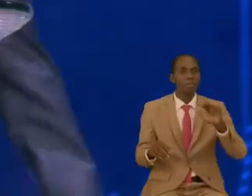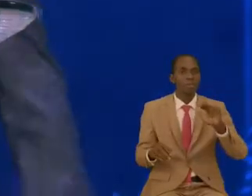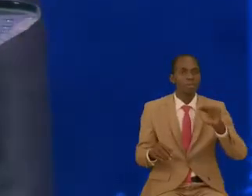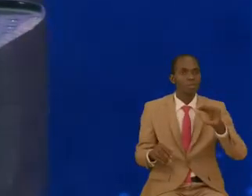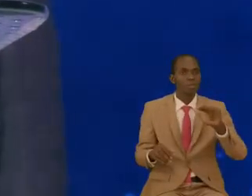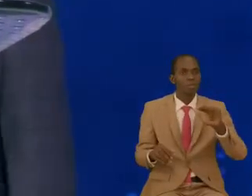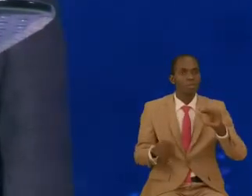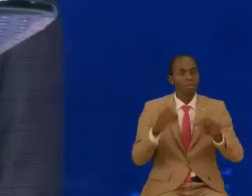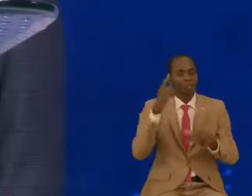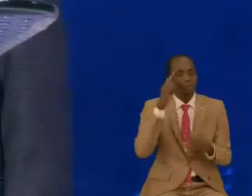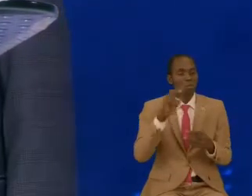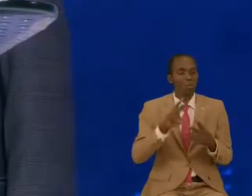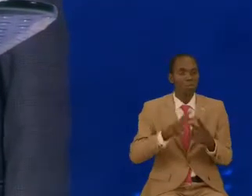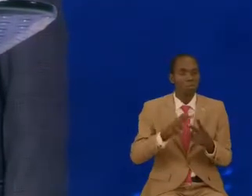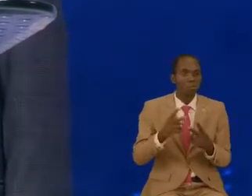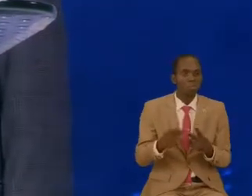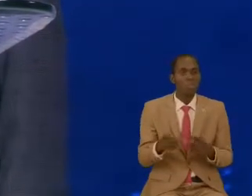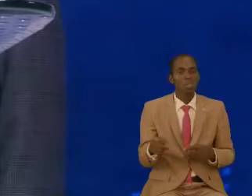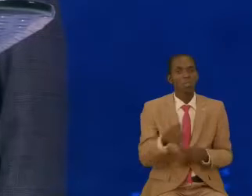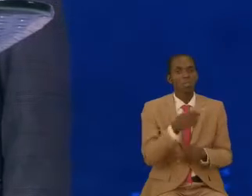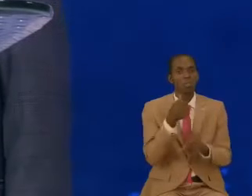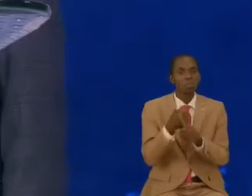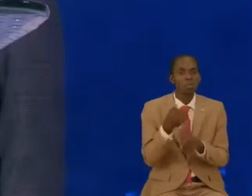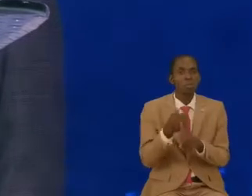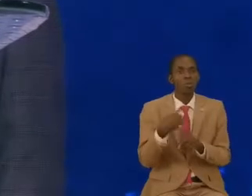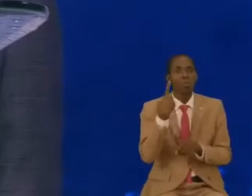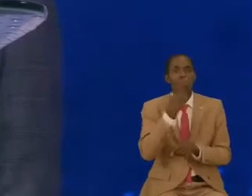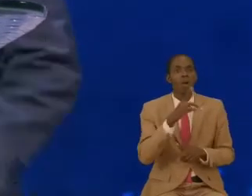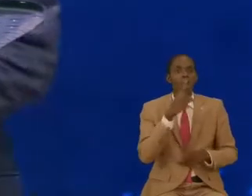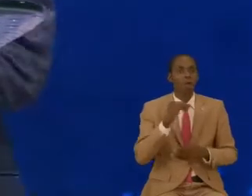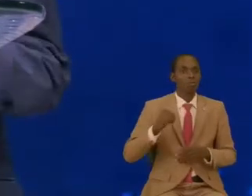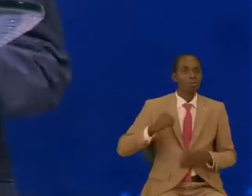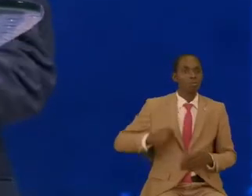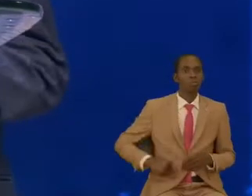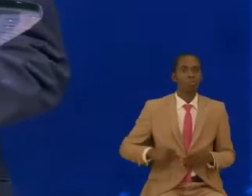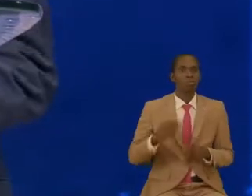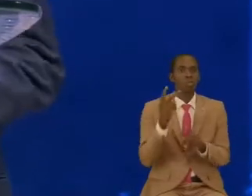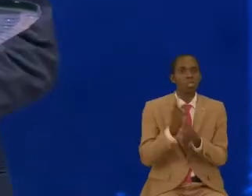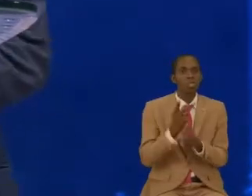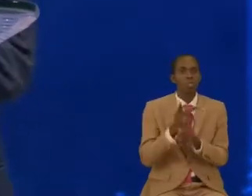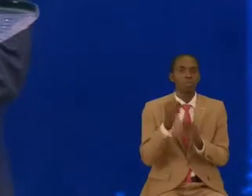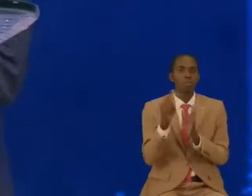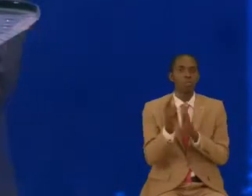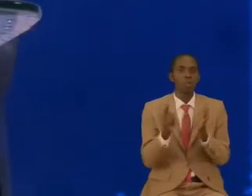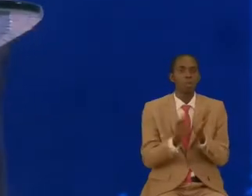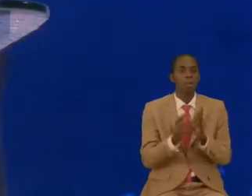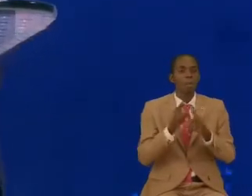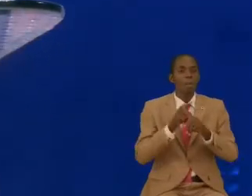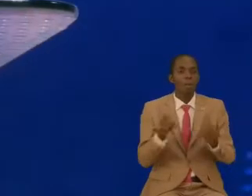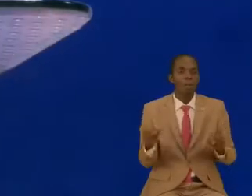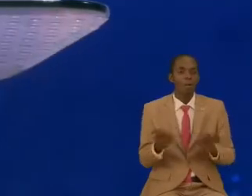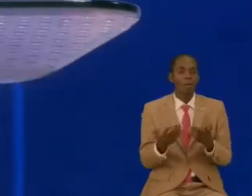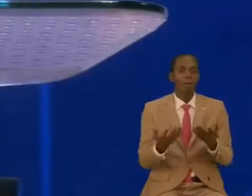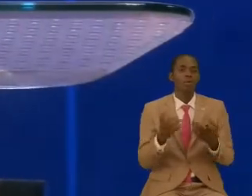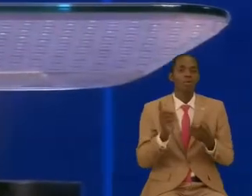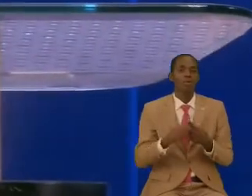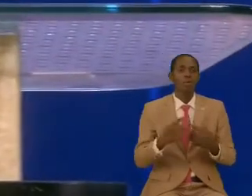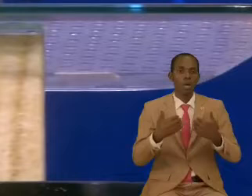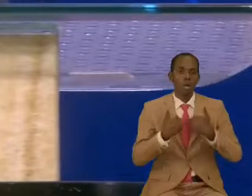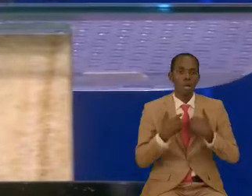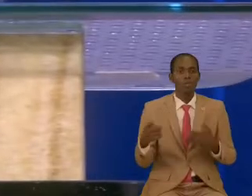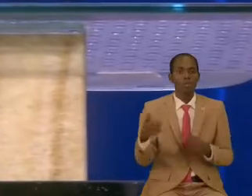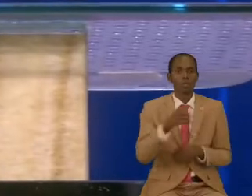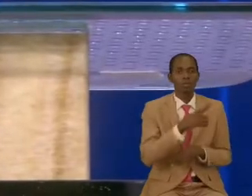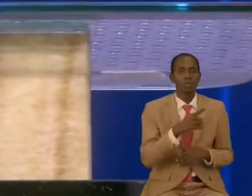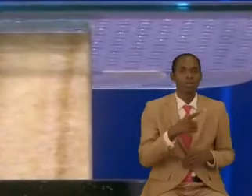Verse 13, for neither they themselves who are circumcised keep the law, but desire to have